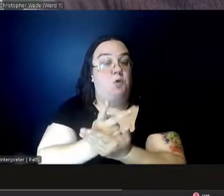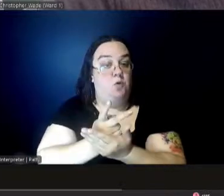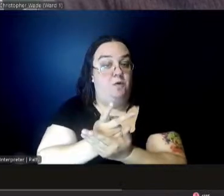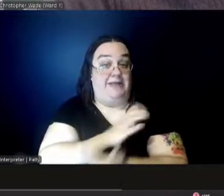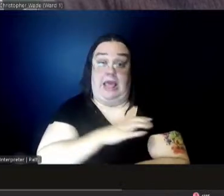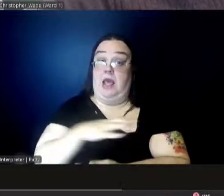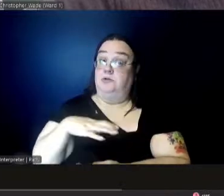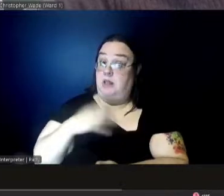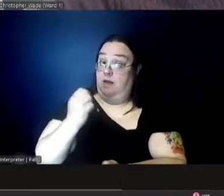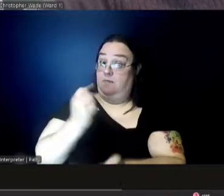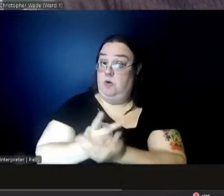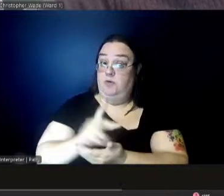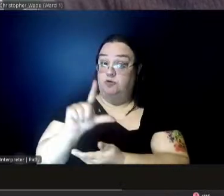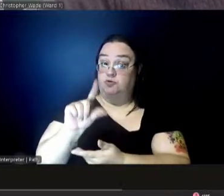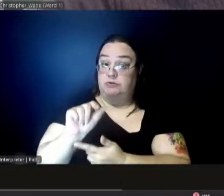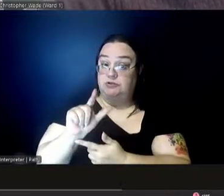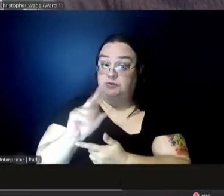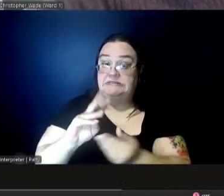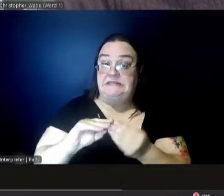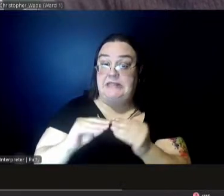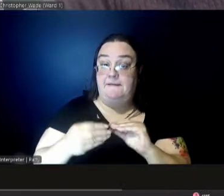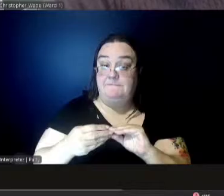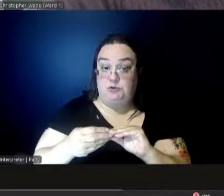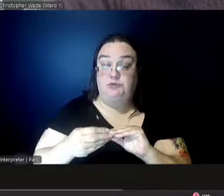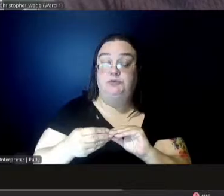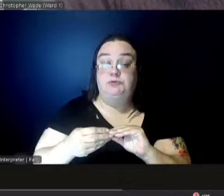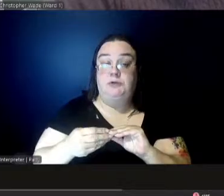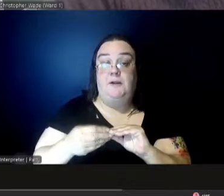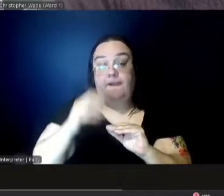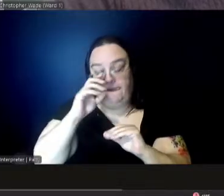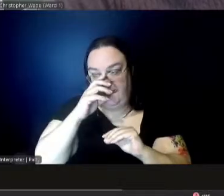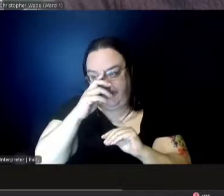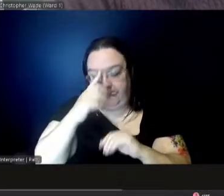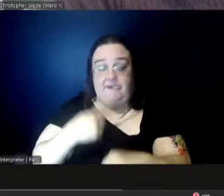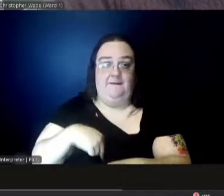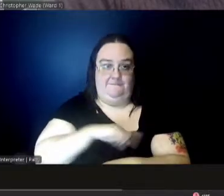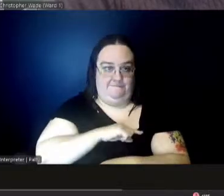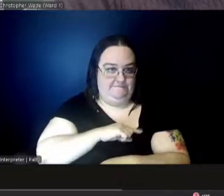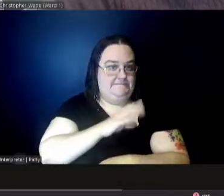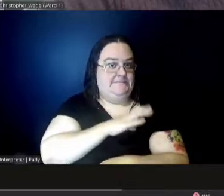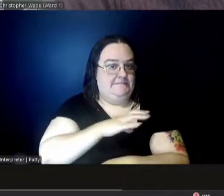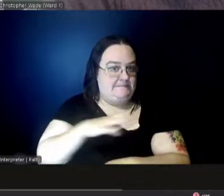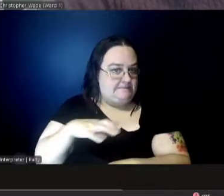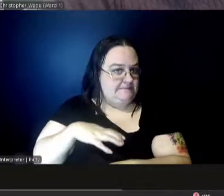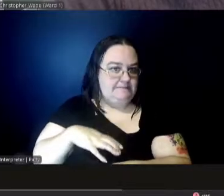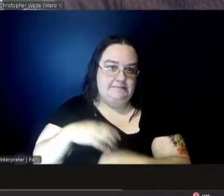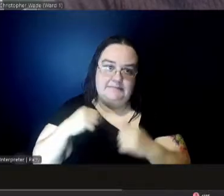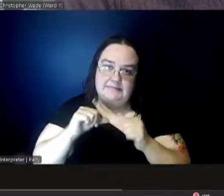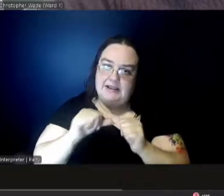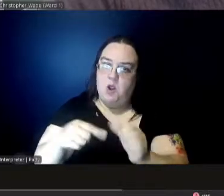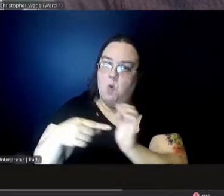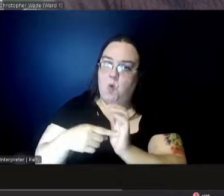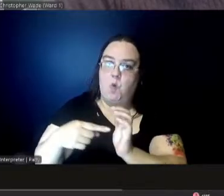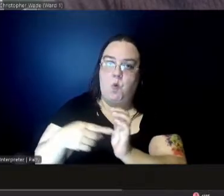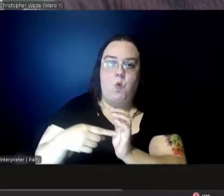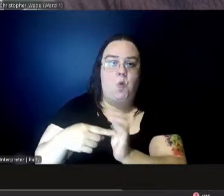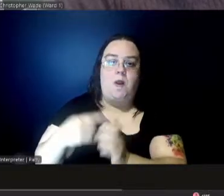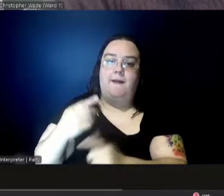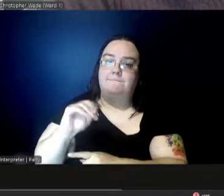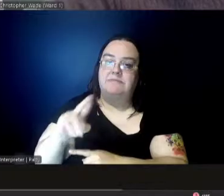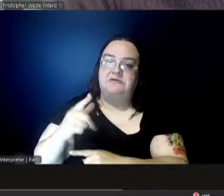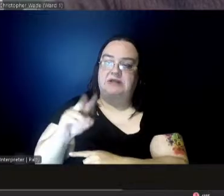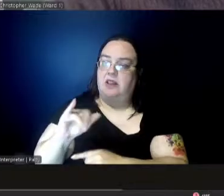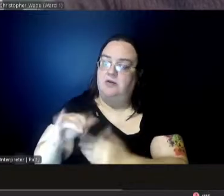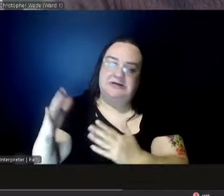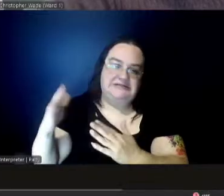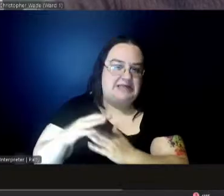council-approved 2026 numbers. We, council, continue to owe Mr. Galloway our top 5